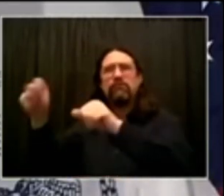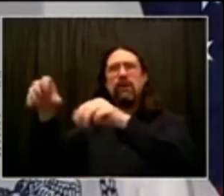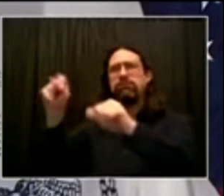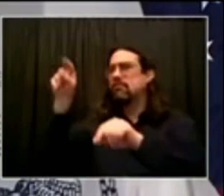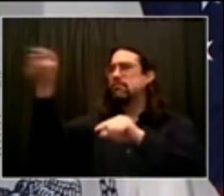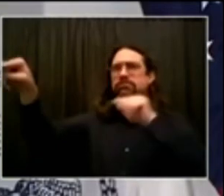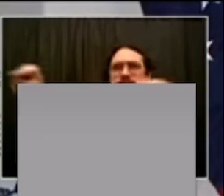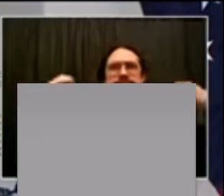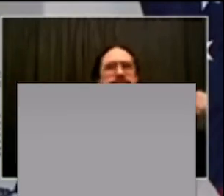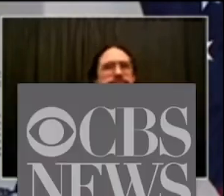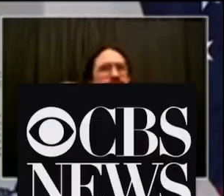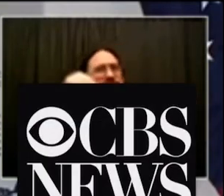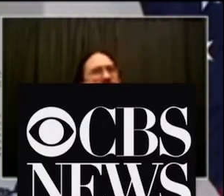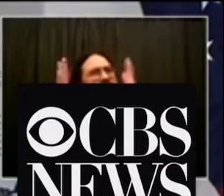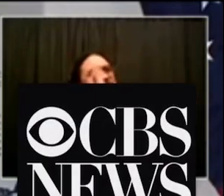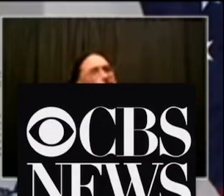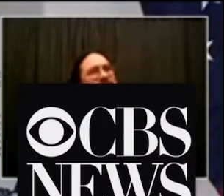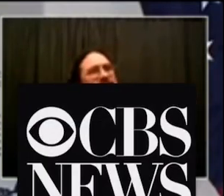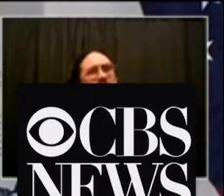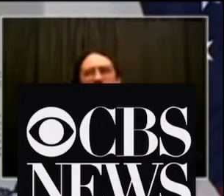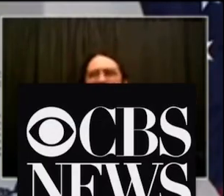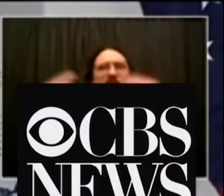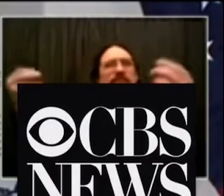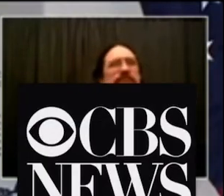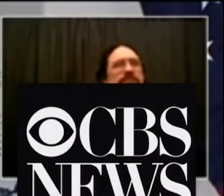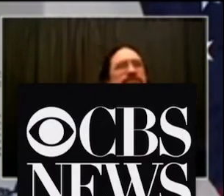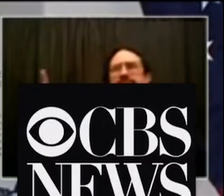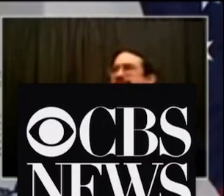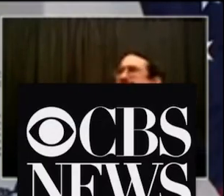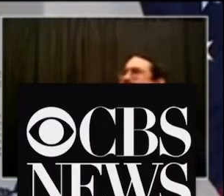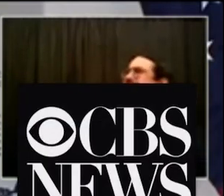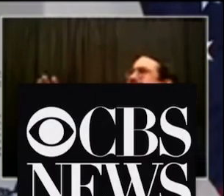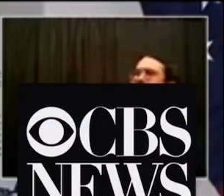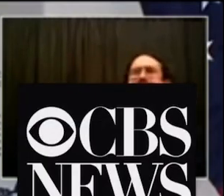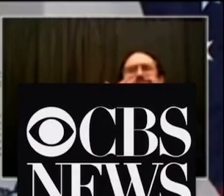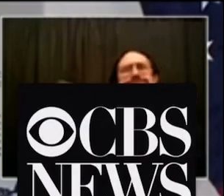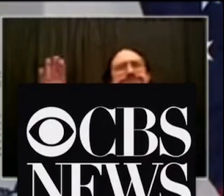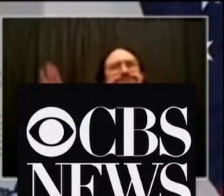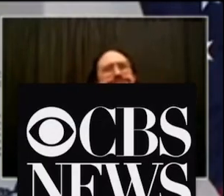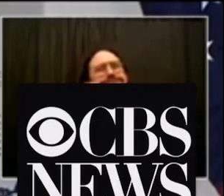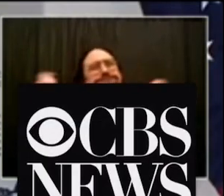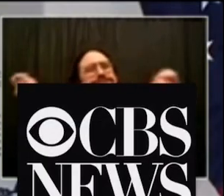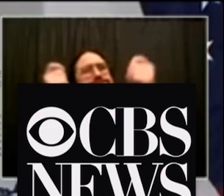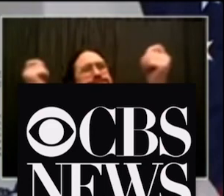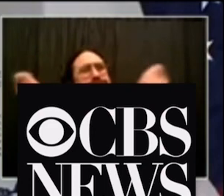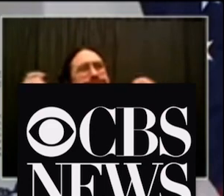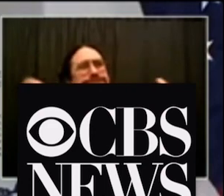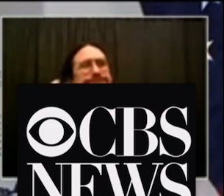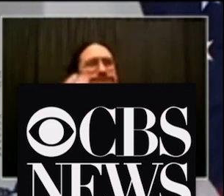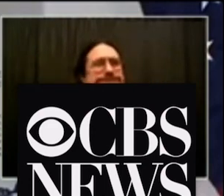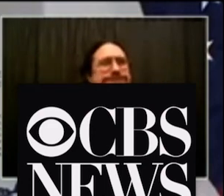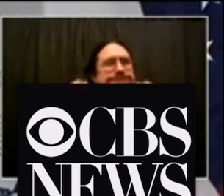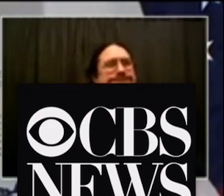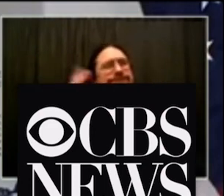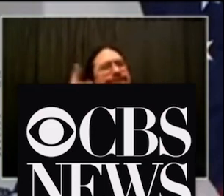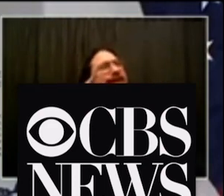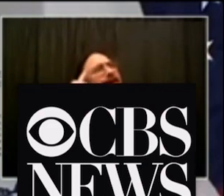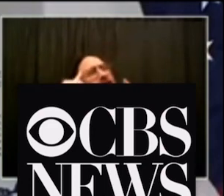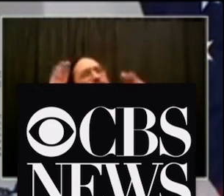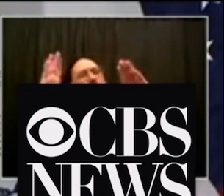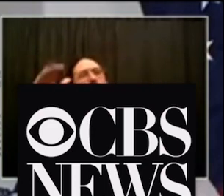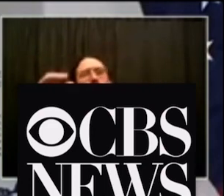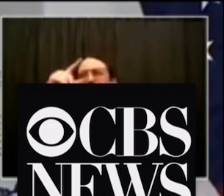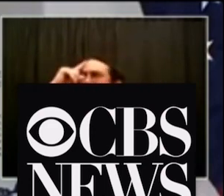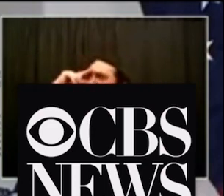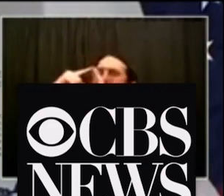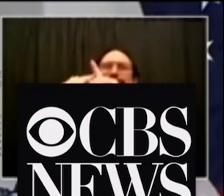us hope. I am very proud to say that two of our biggest music festivals, outdoor festivals, are making